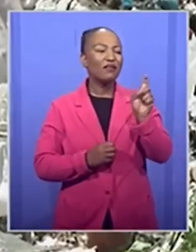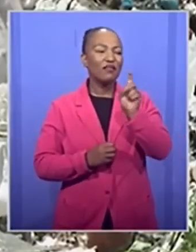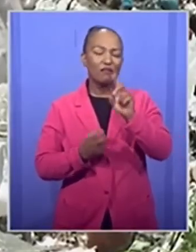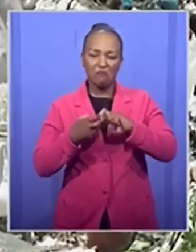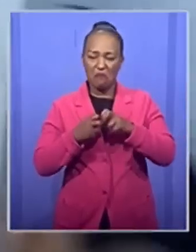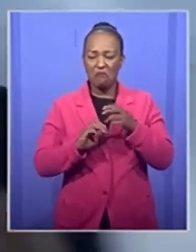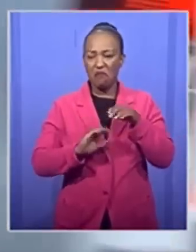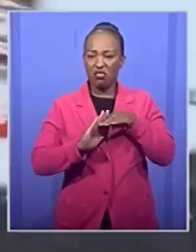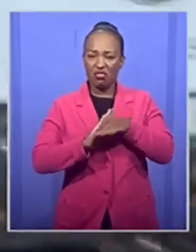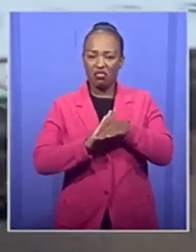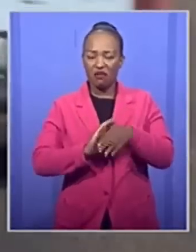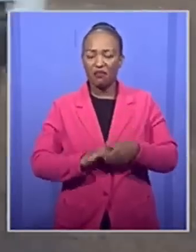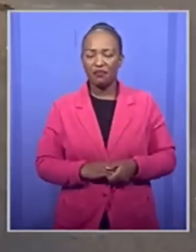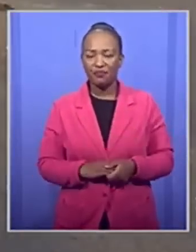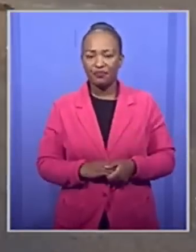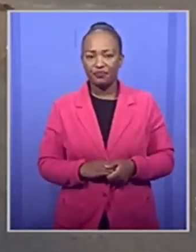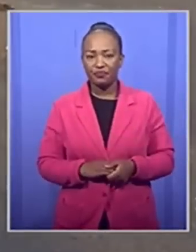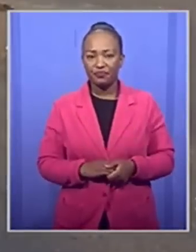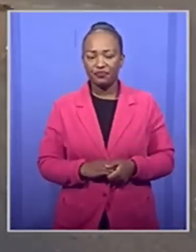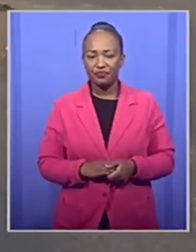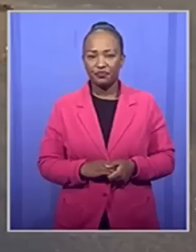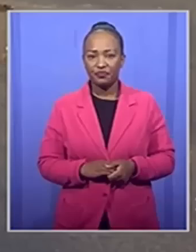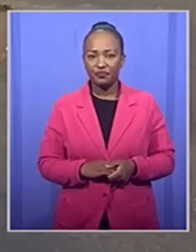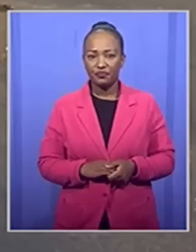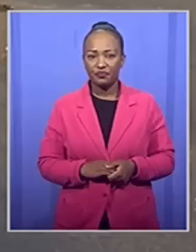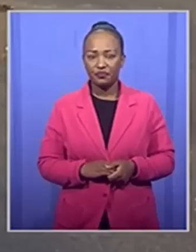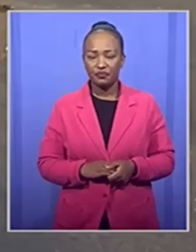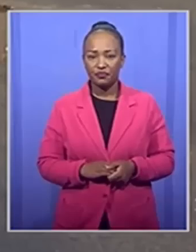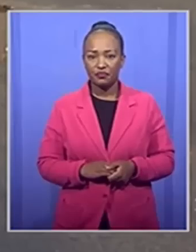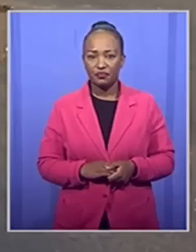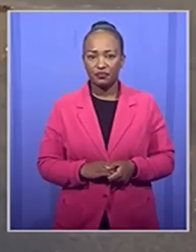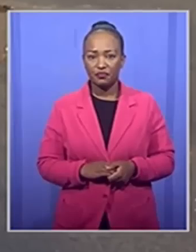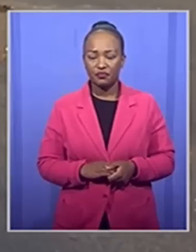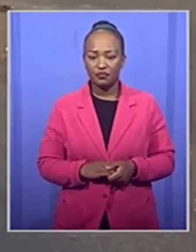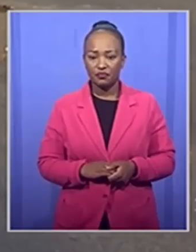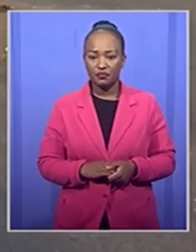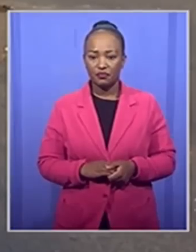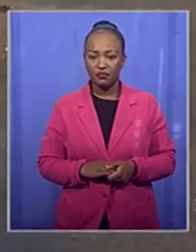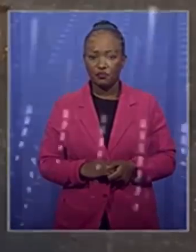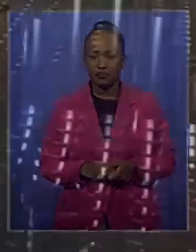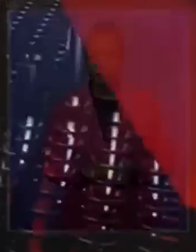dintsi. Sentle Englishihi, SABC News, Lichtenburg.